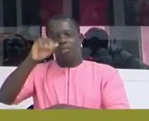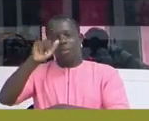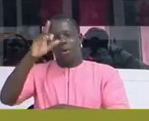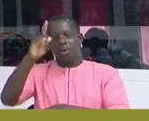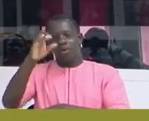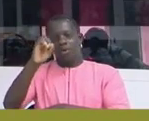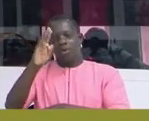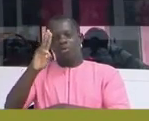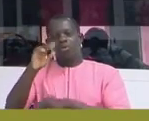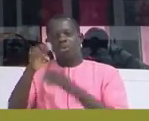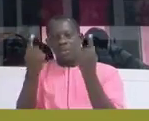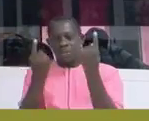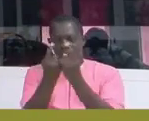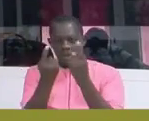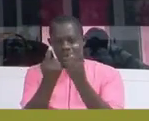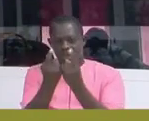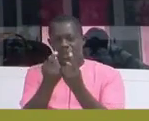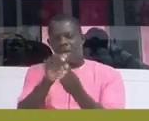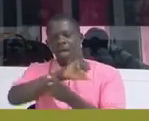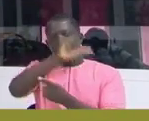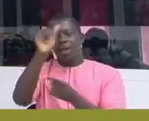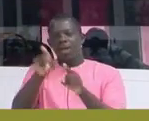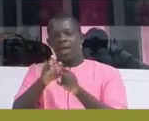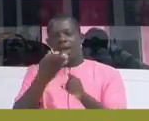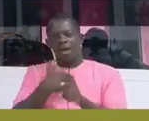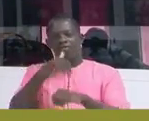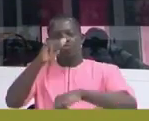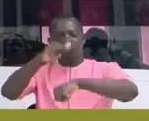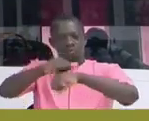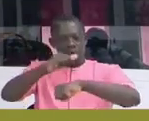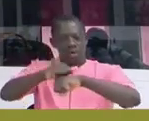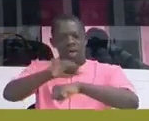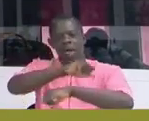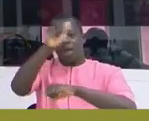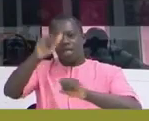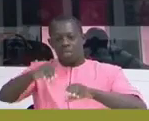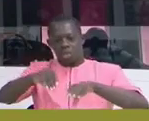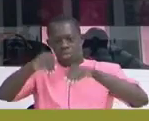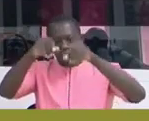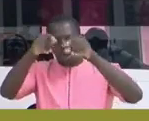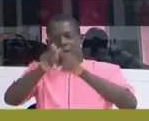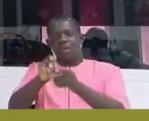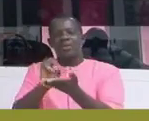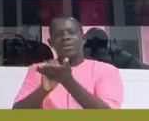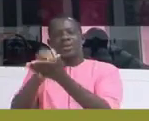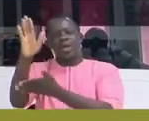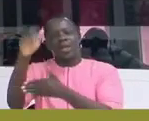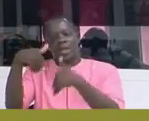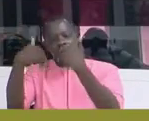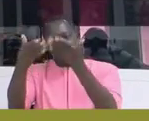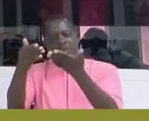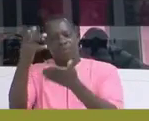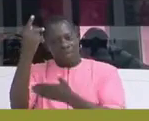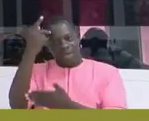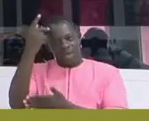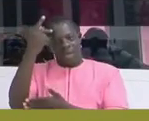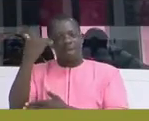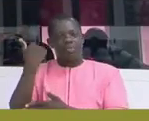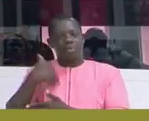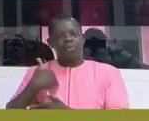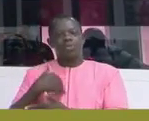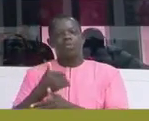equipment. Yes. to get stone and gravel and supply that to